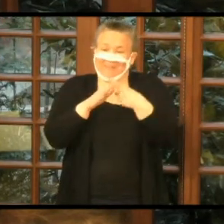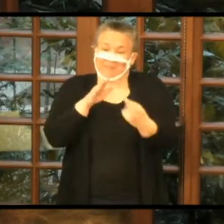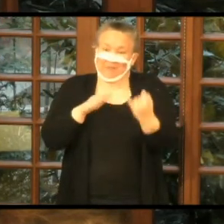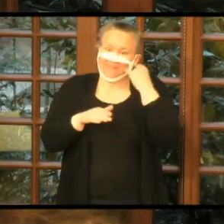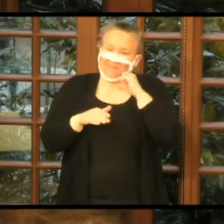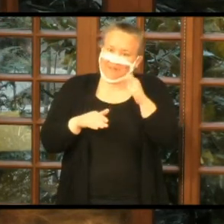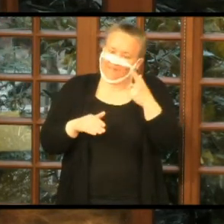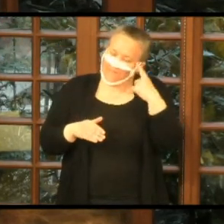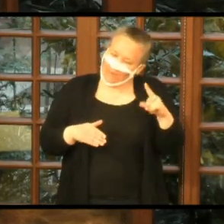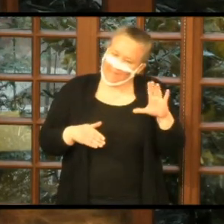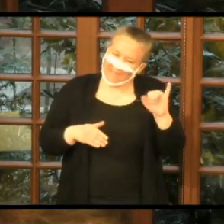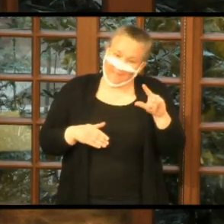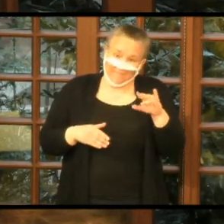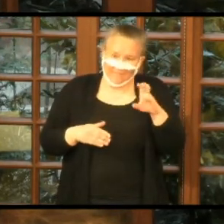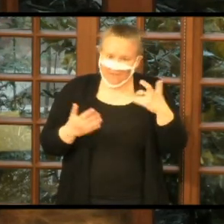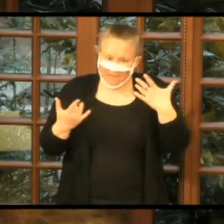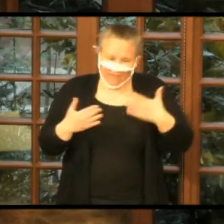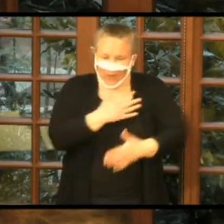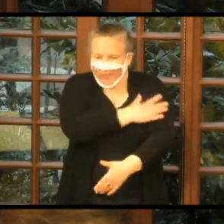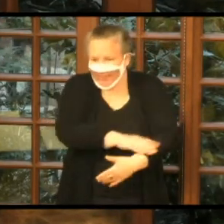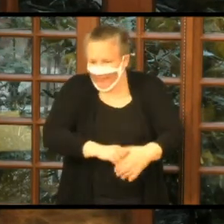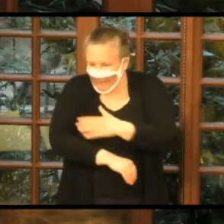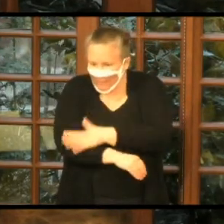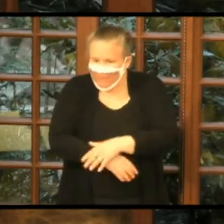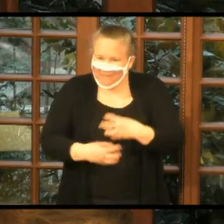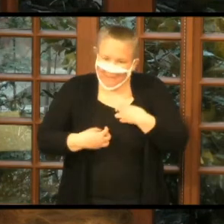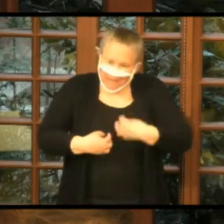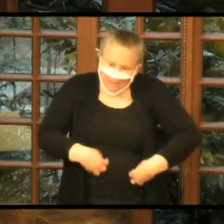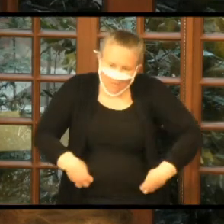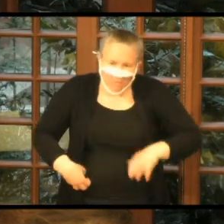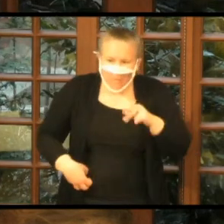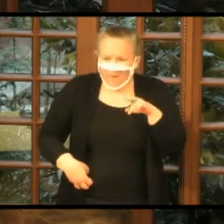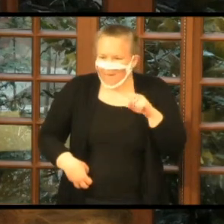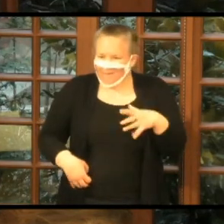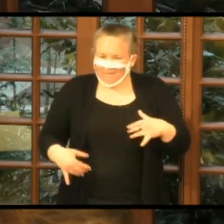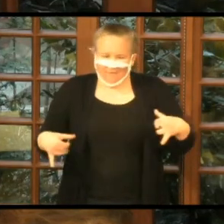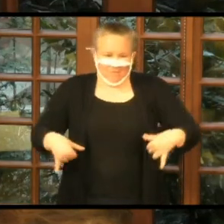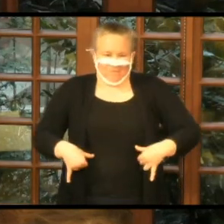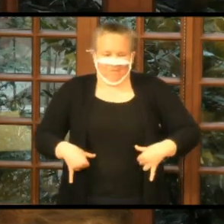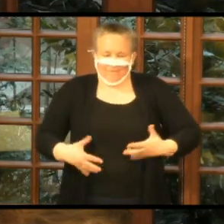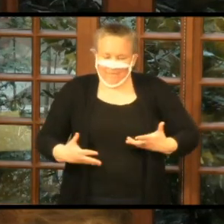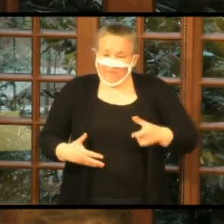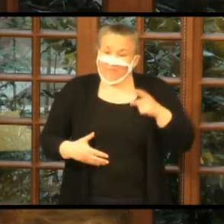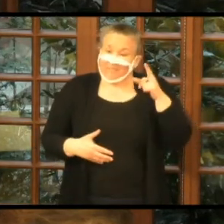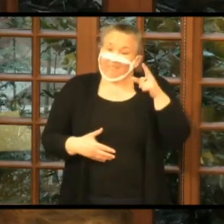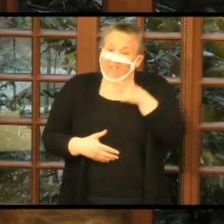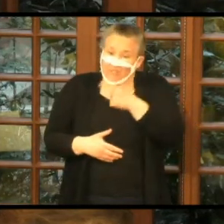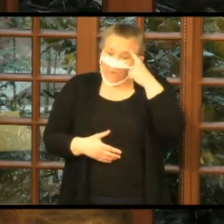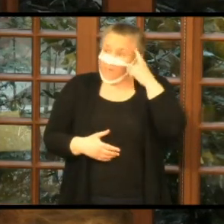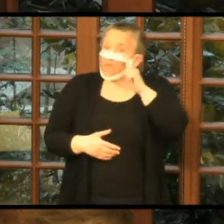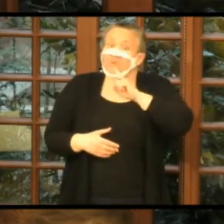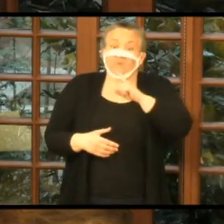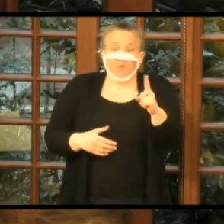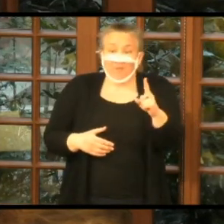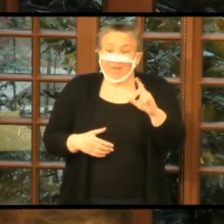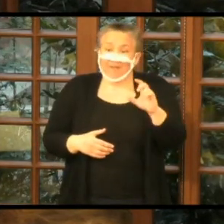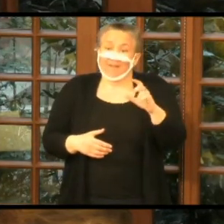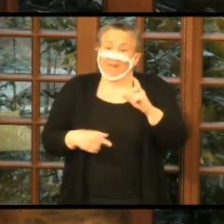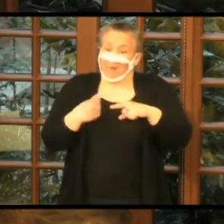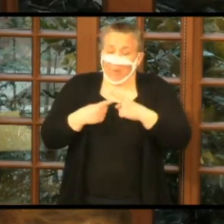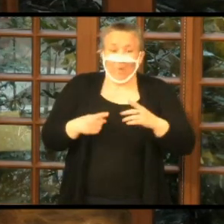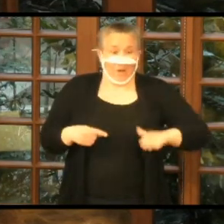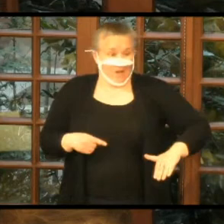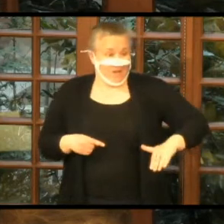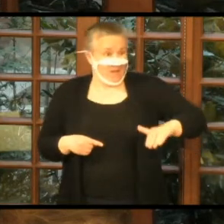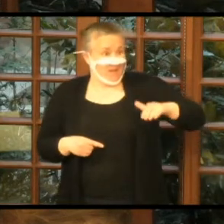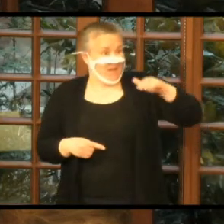the inconvenience of her limbs and her organs. She thought for sure these spells would leave her when childhood